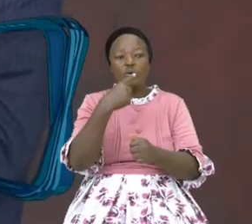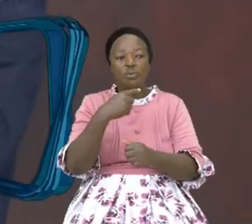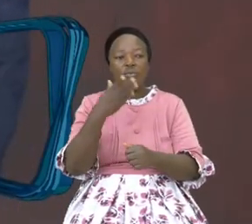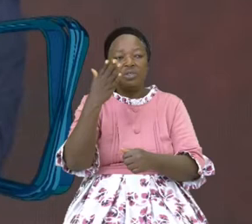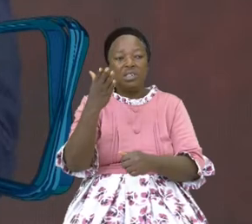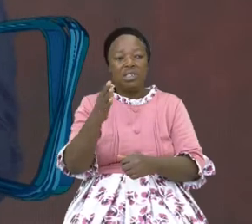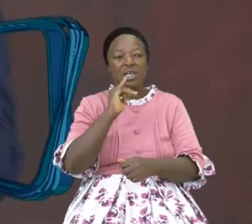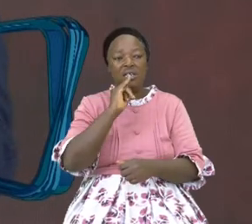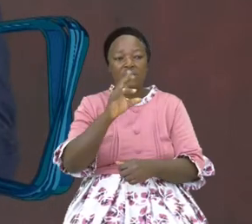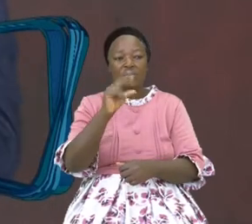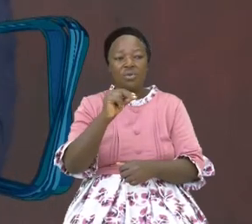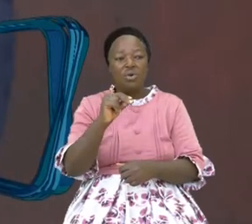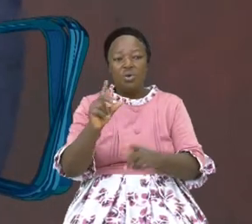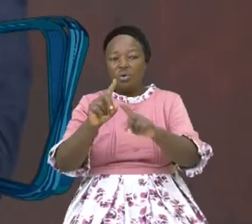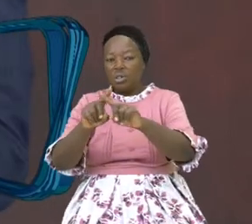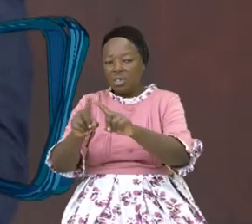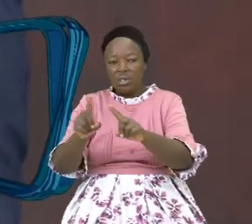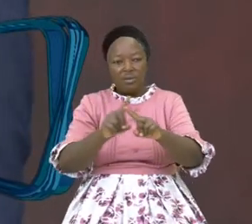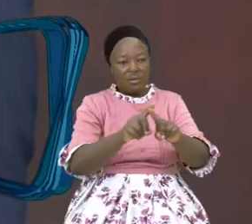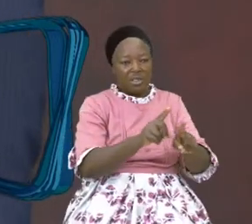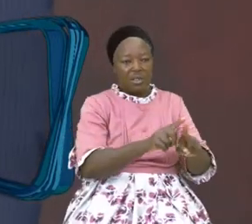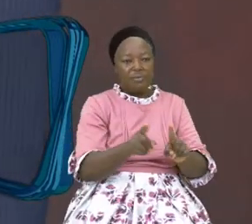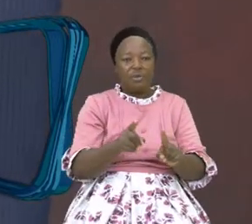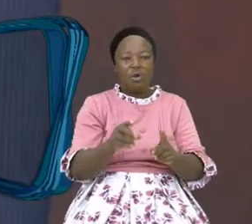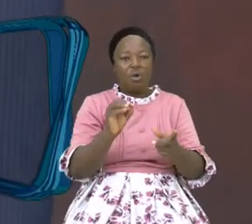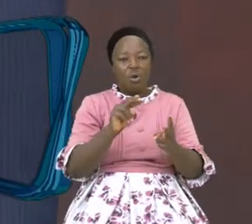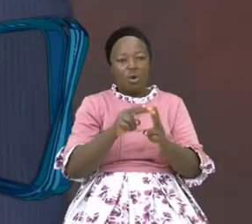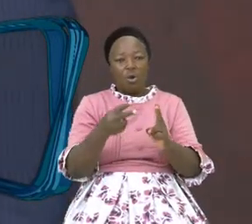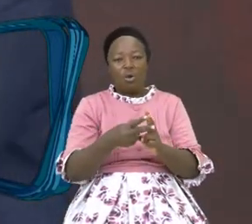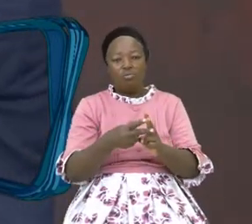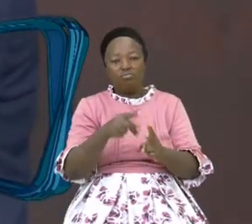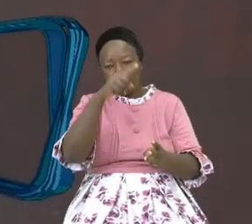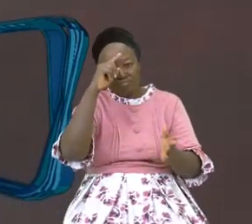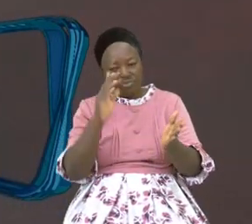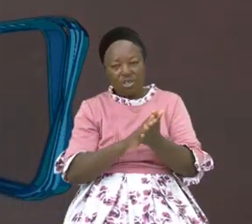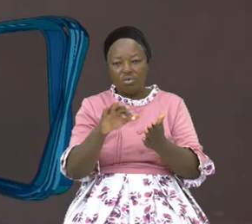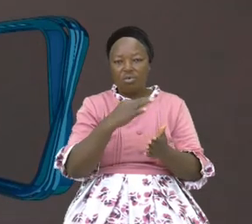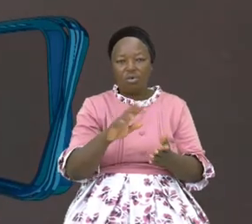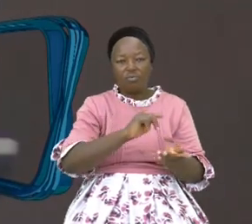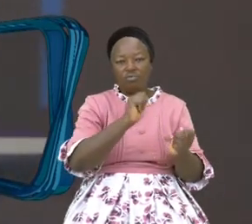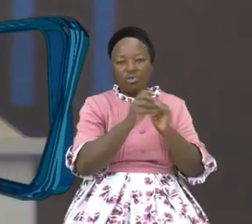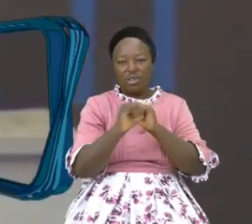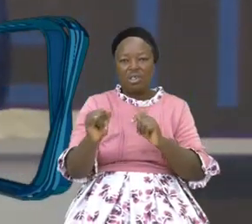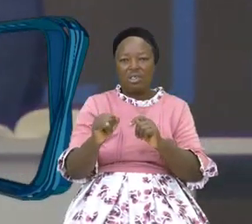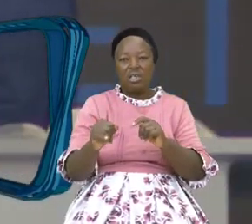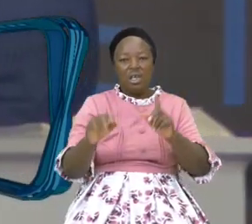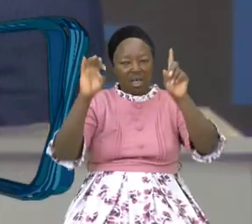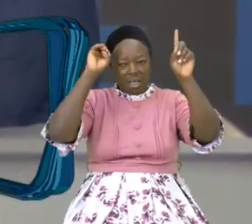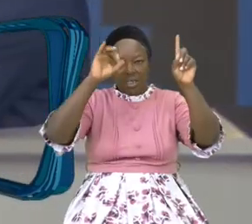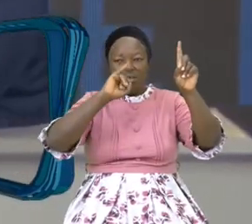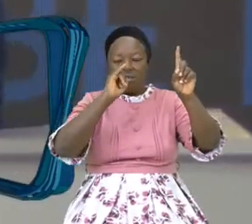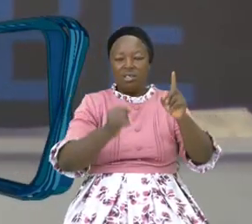no variableness nor shadow of turning. He is dependable, he is